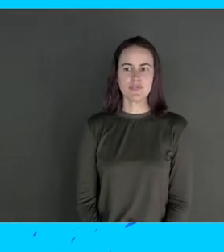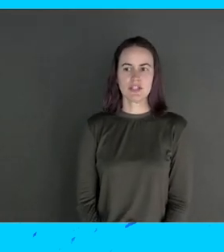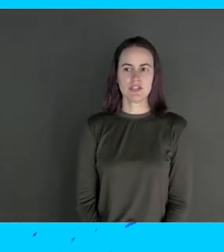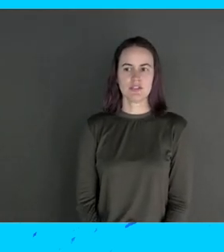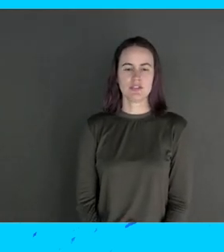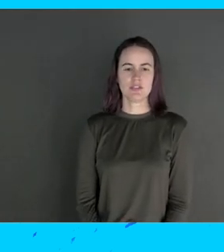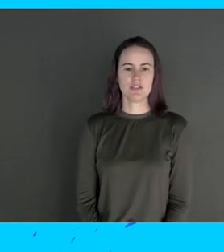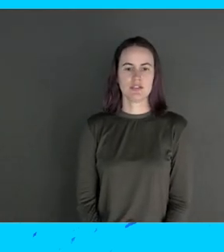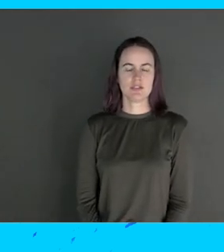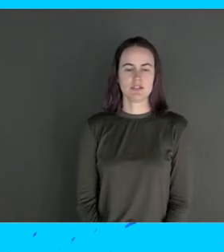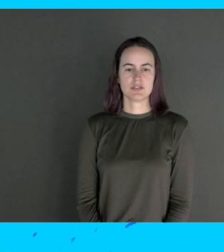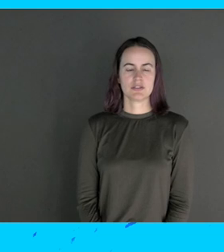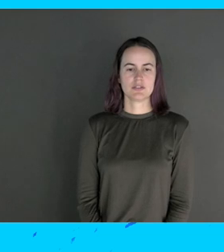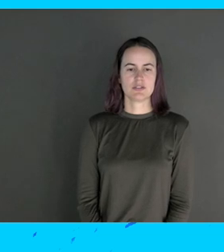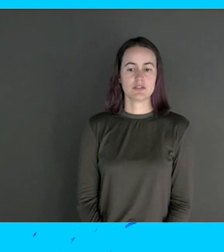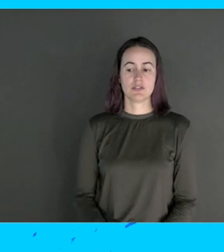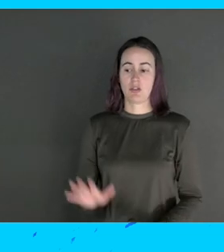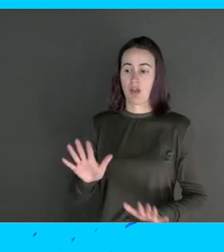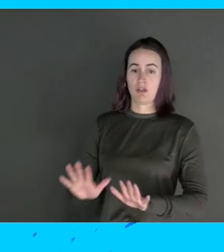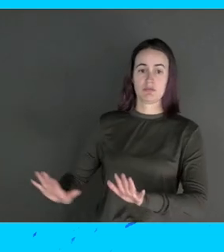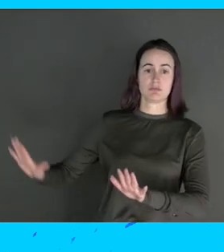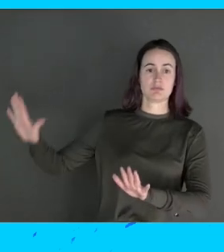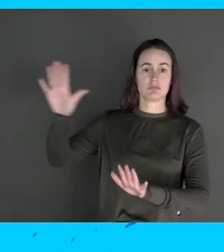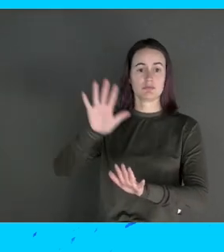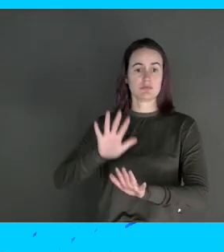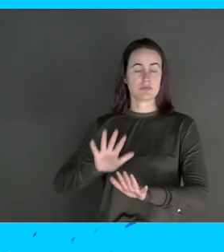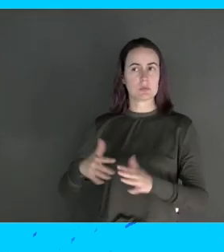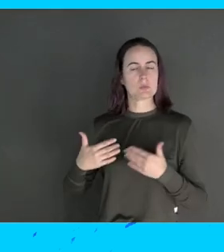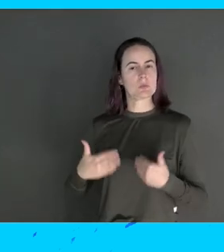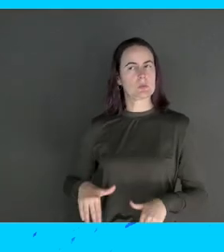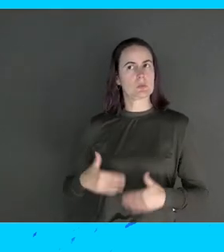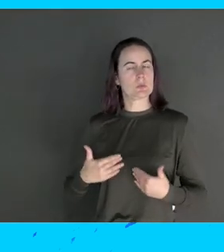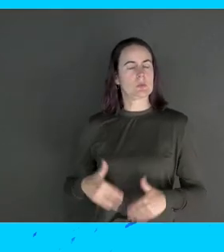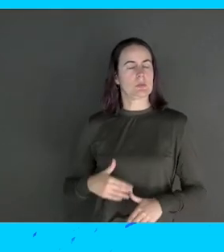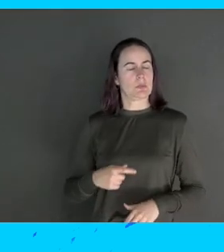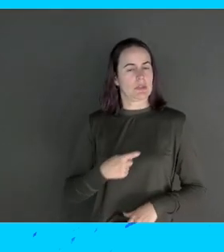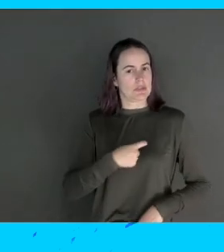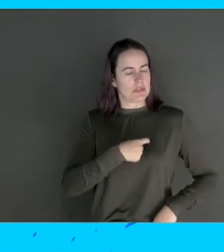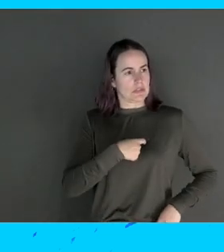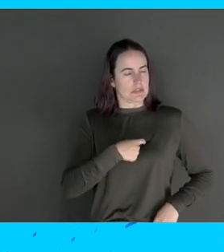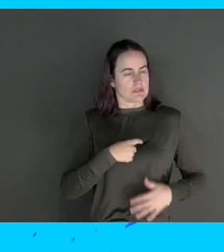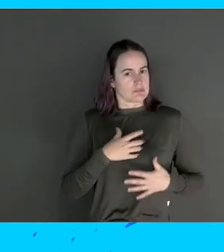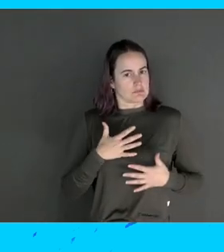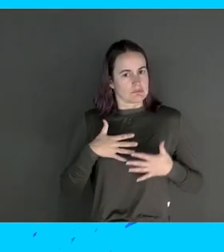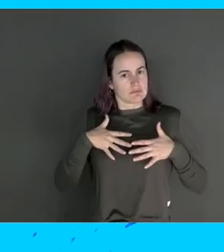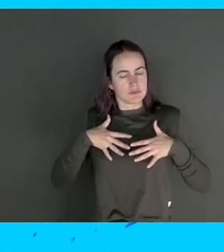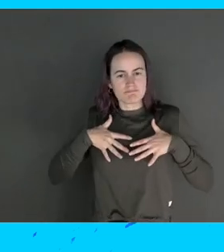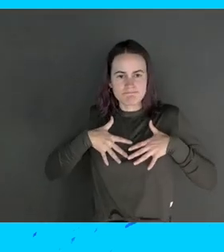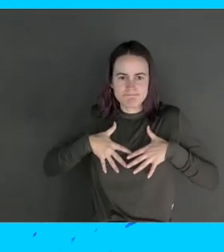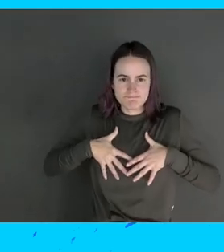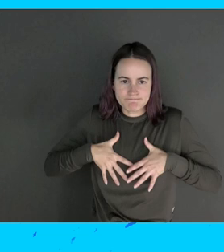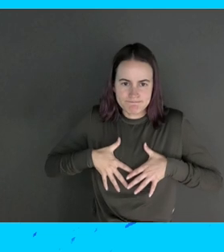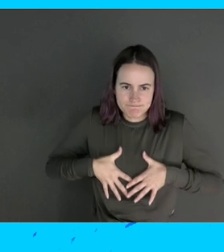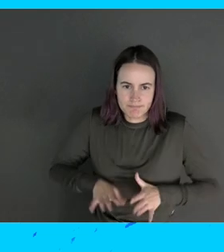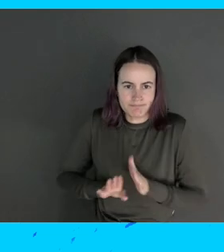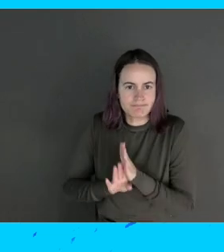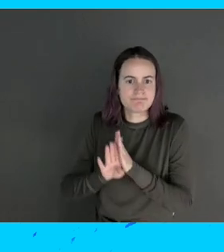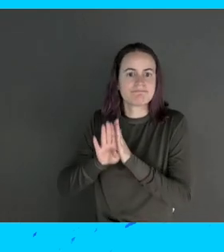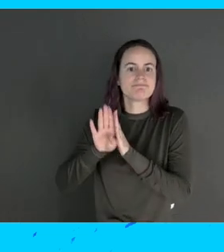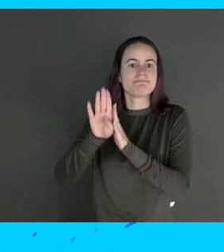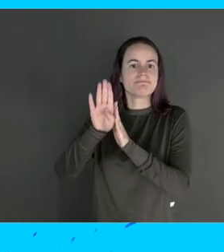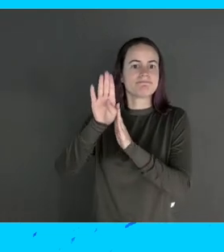the region, there's a very frightening rise in depression and in mental illness among